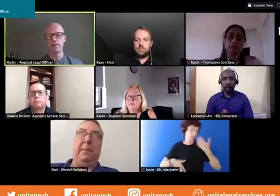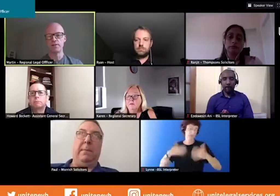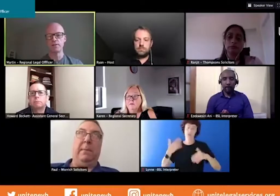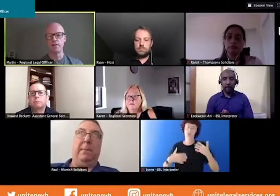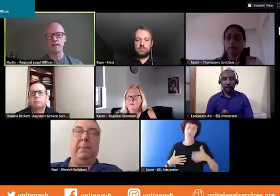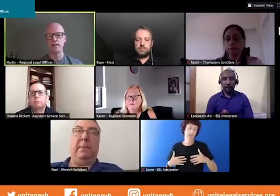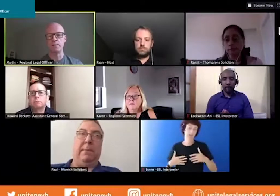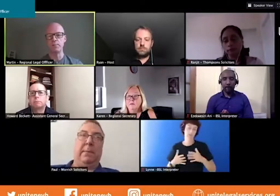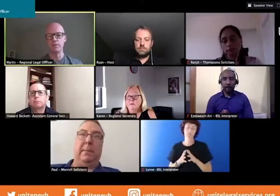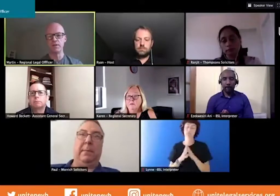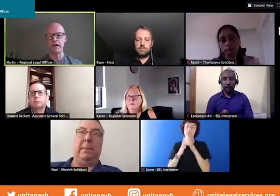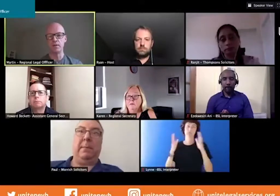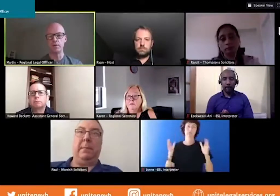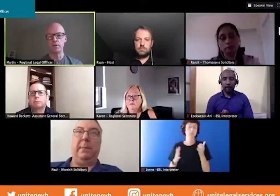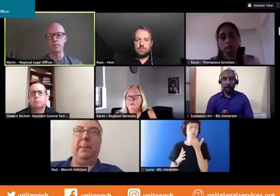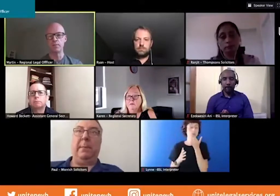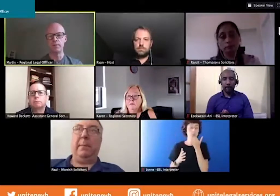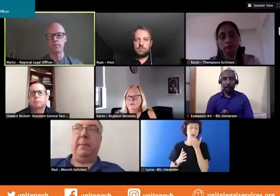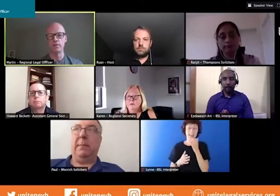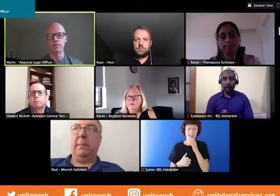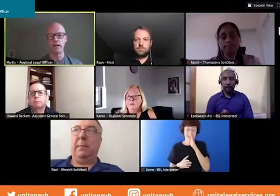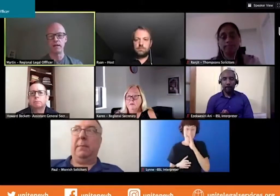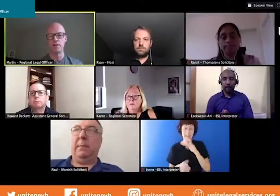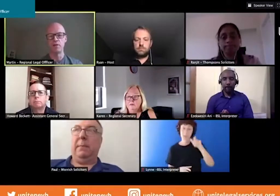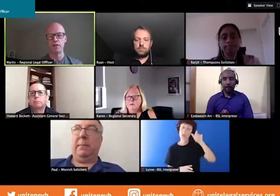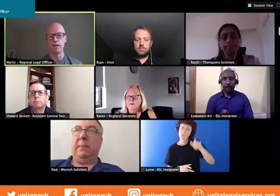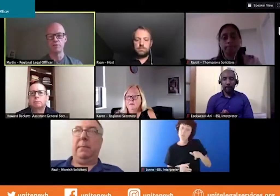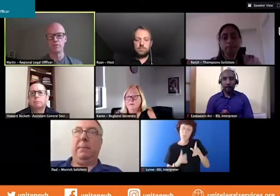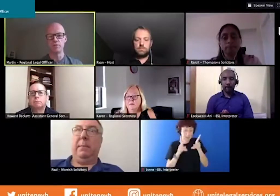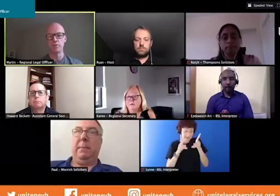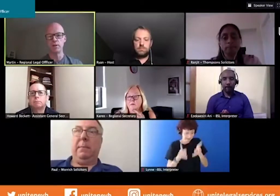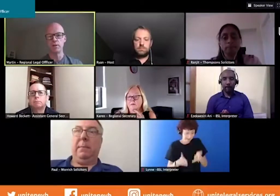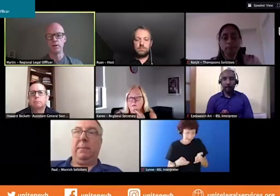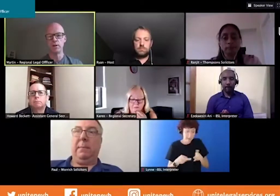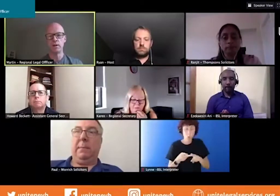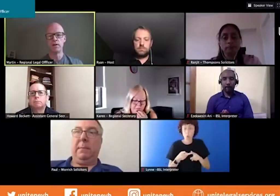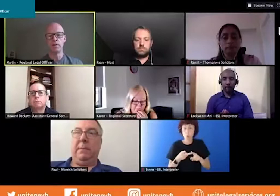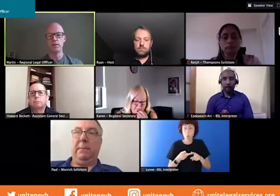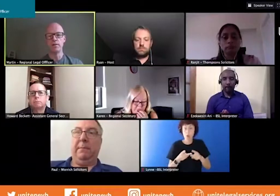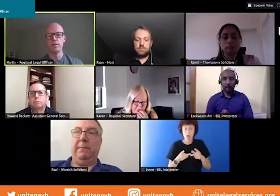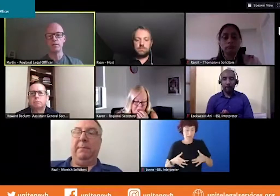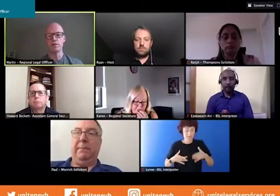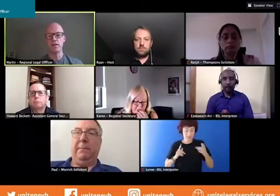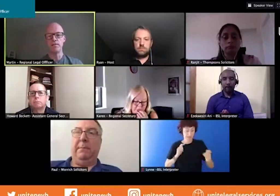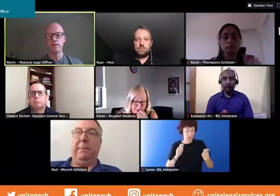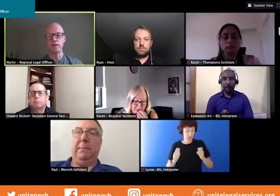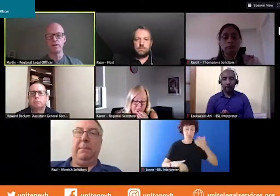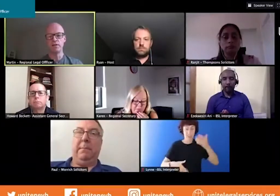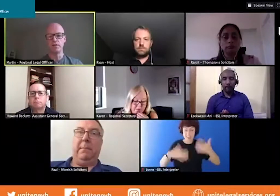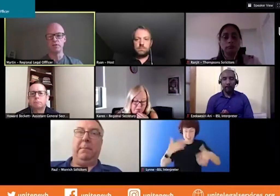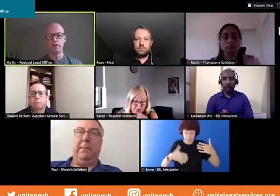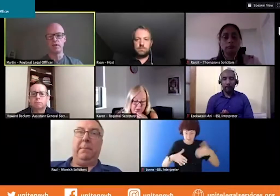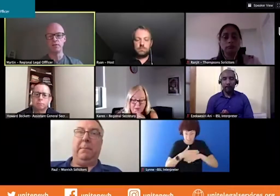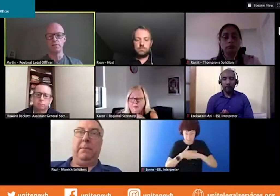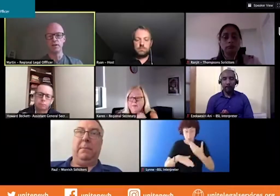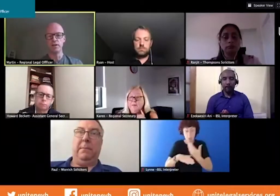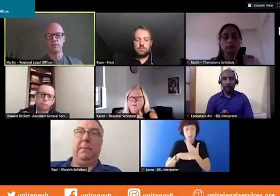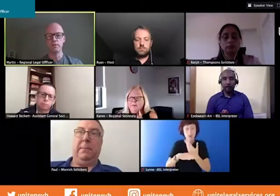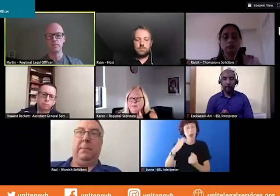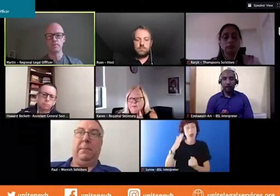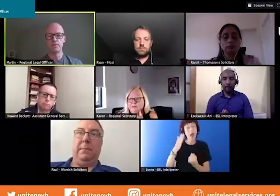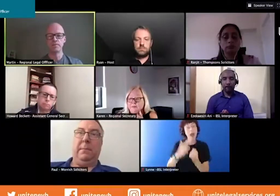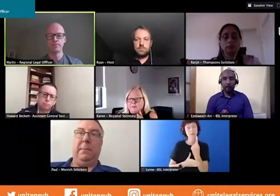still sadly people die at work, people suffer life-changing injuries at work. And, safety is a trade union